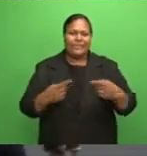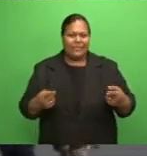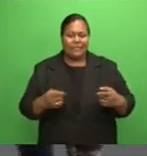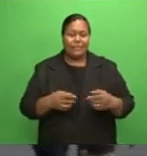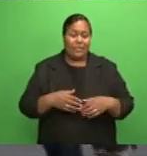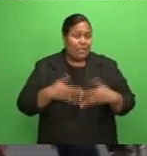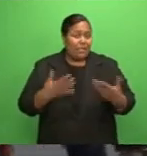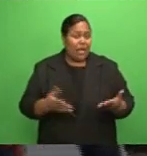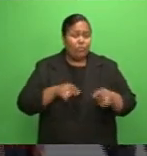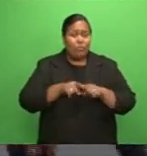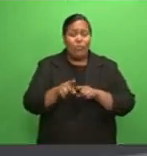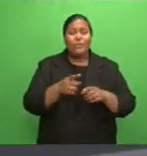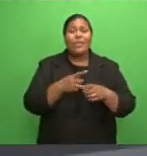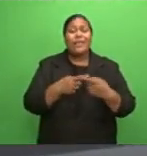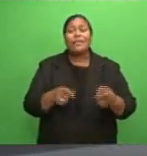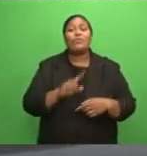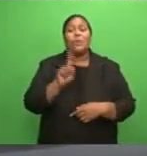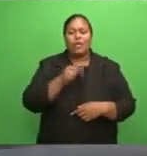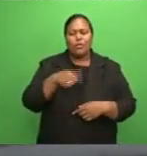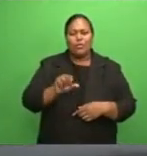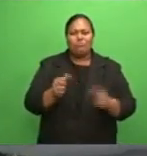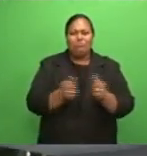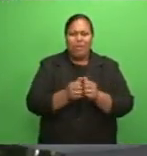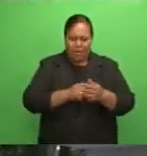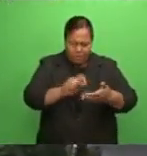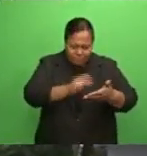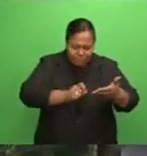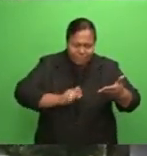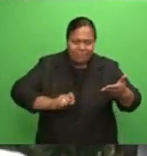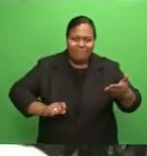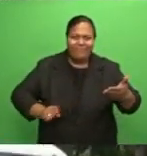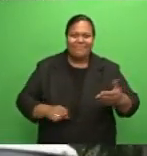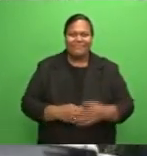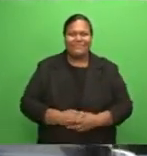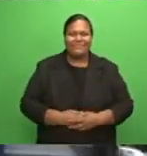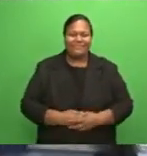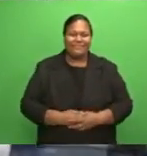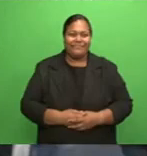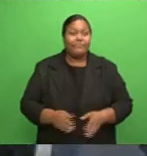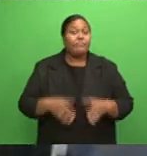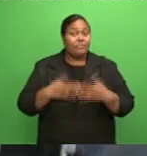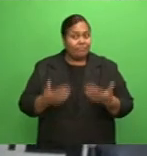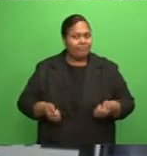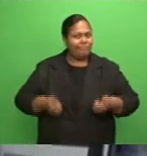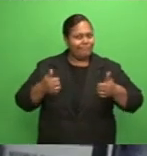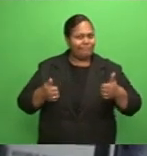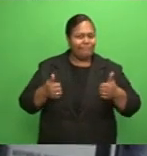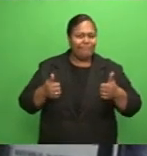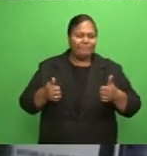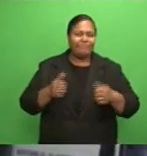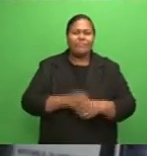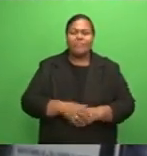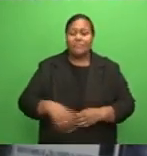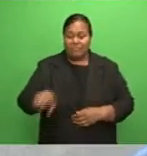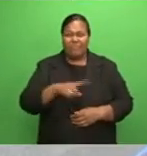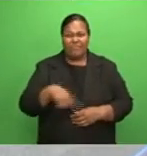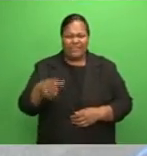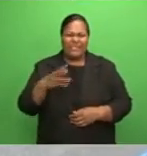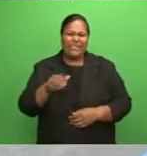are done is done manually by offices. The public, while welcoming the department's move, say those found guilty should be